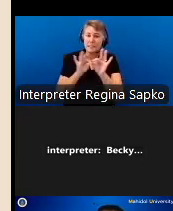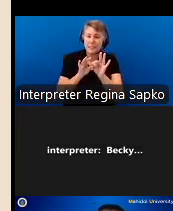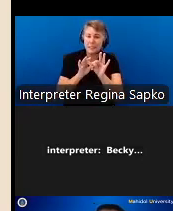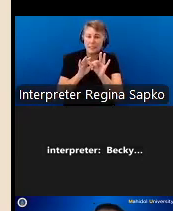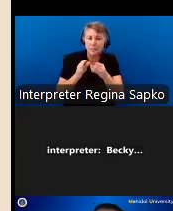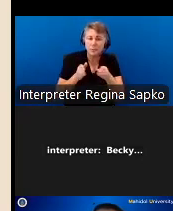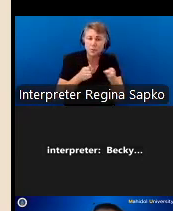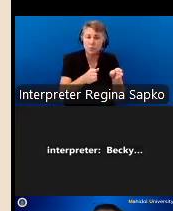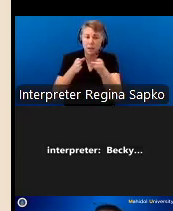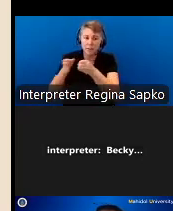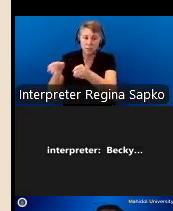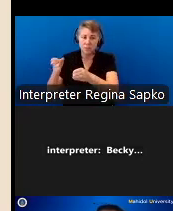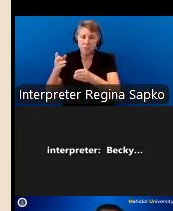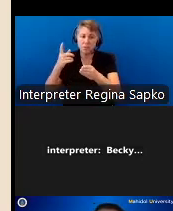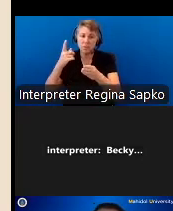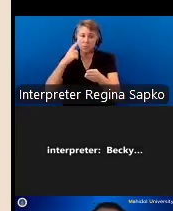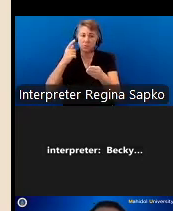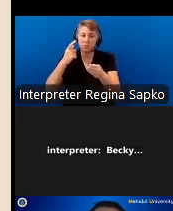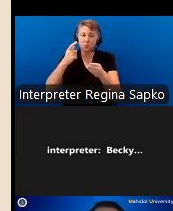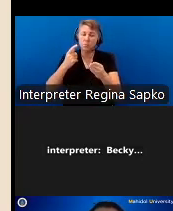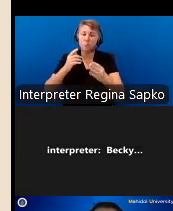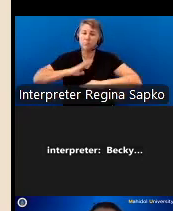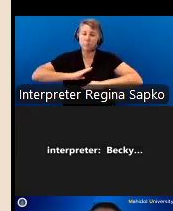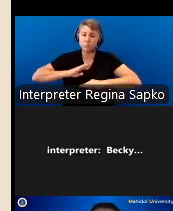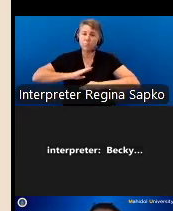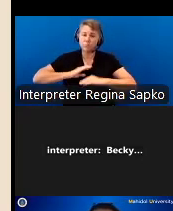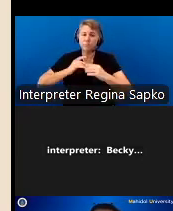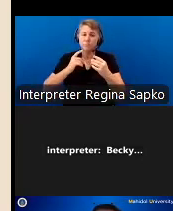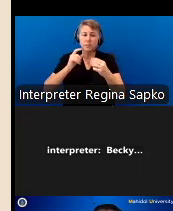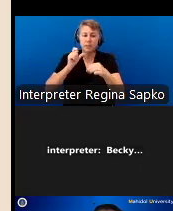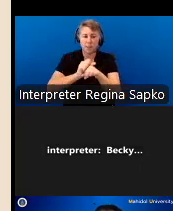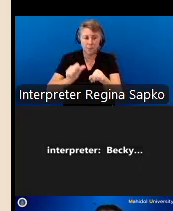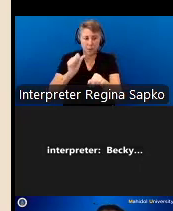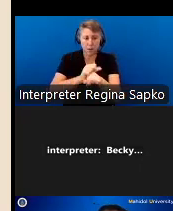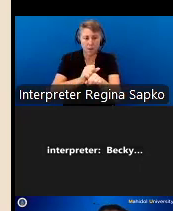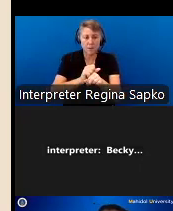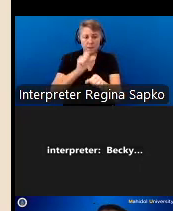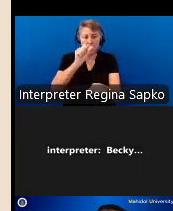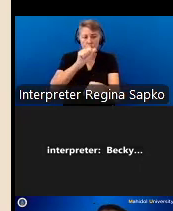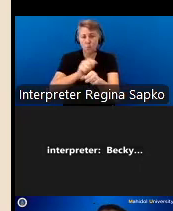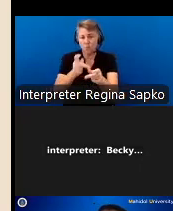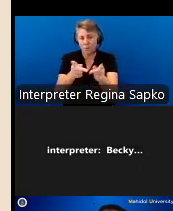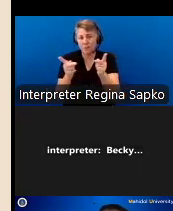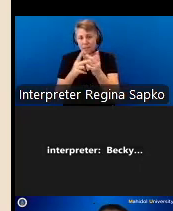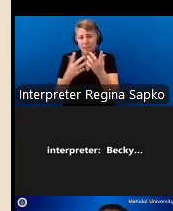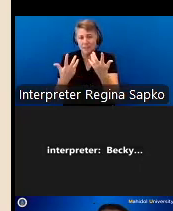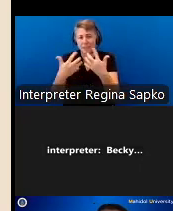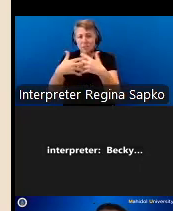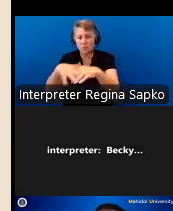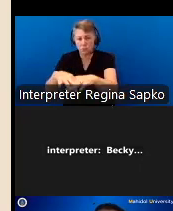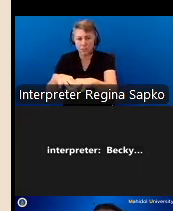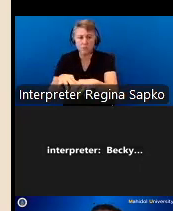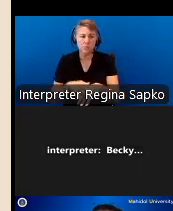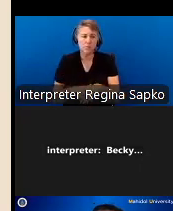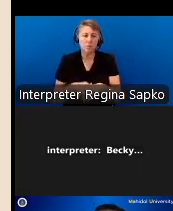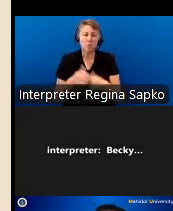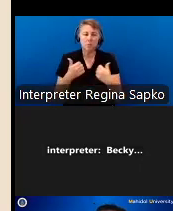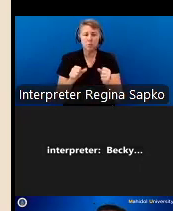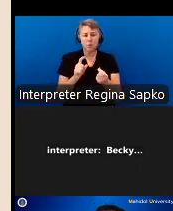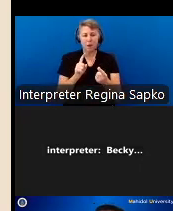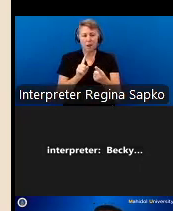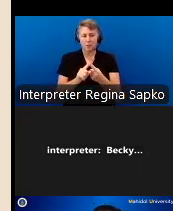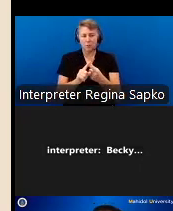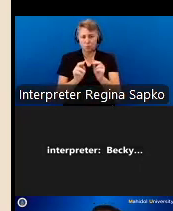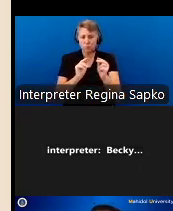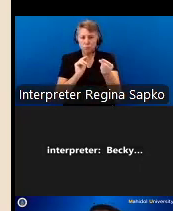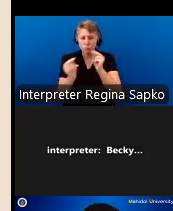and also like workplace integration, especially like try to negotiate among the